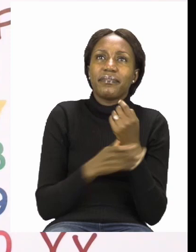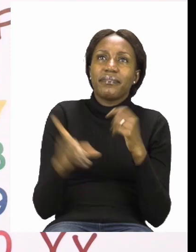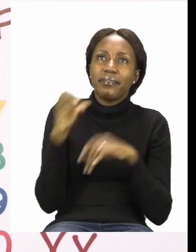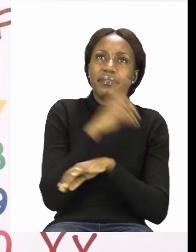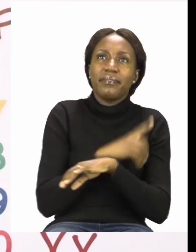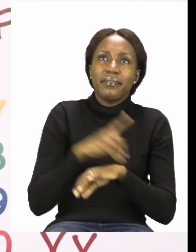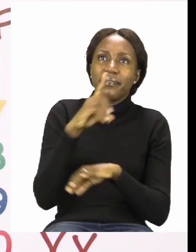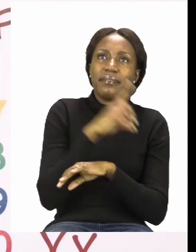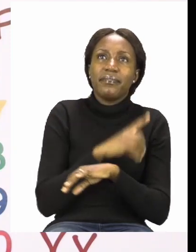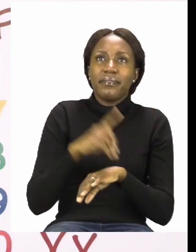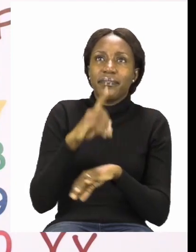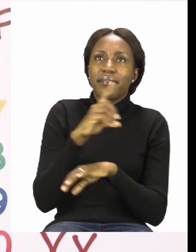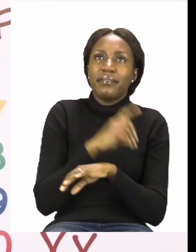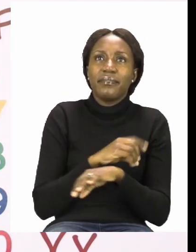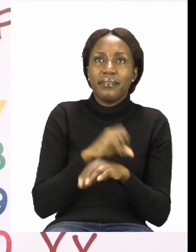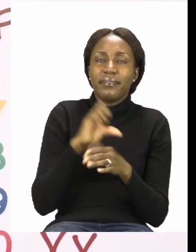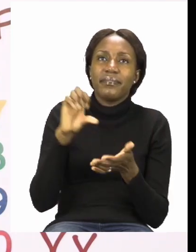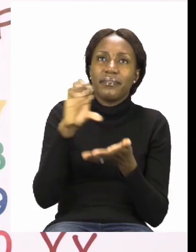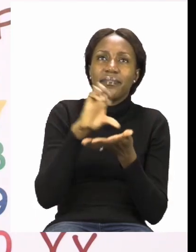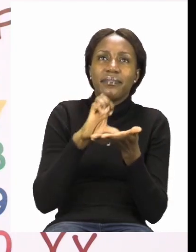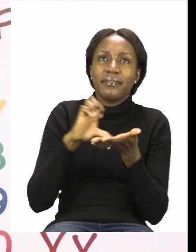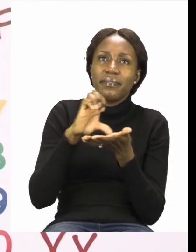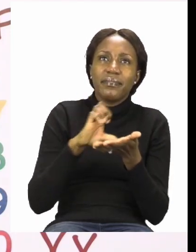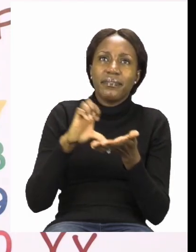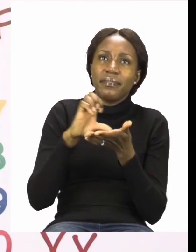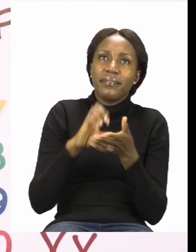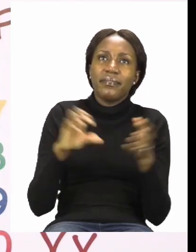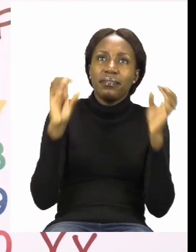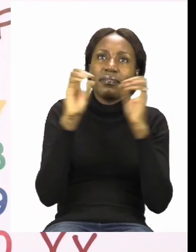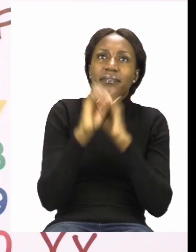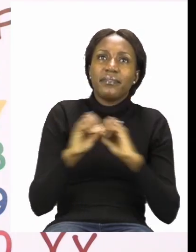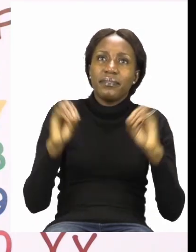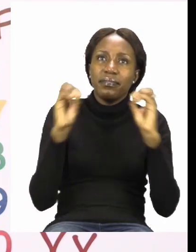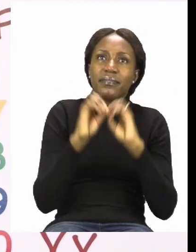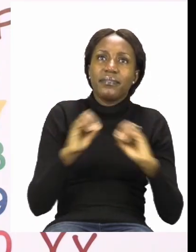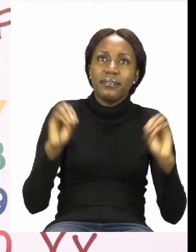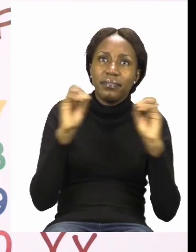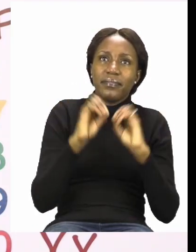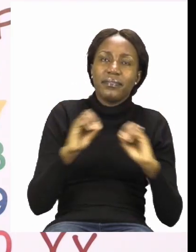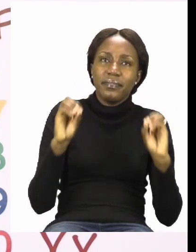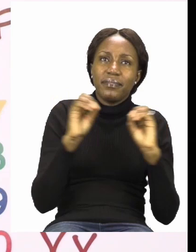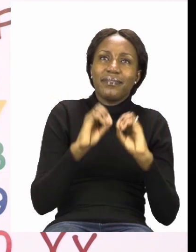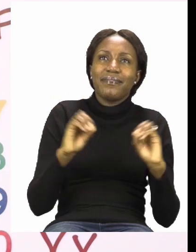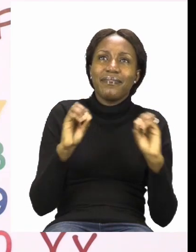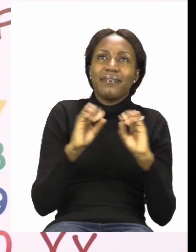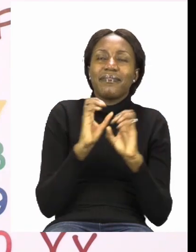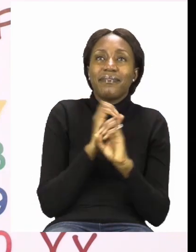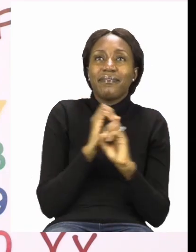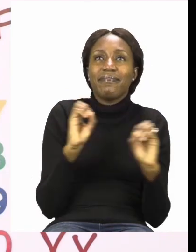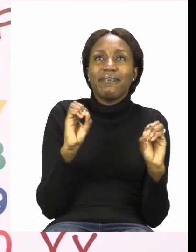Sanitize every day so the germs can stay